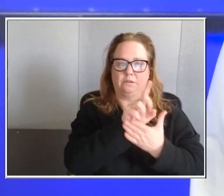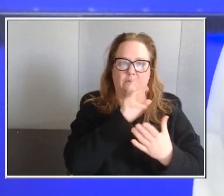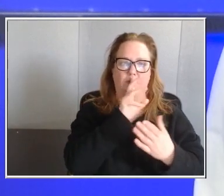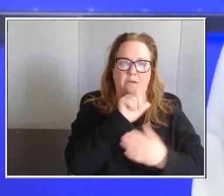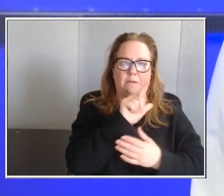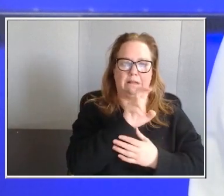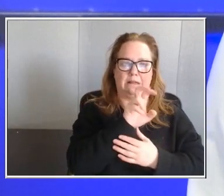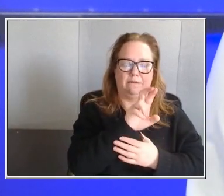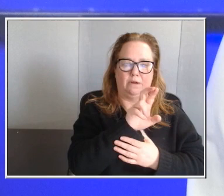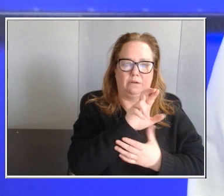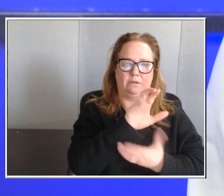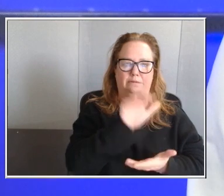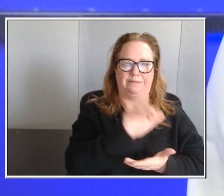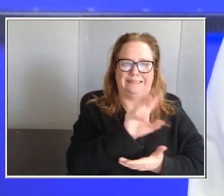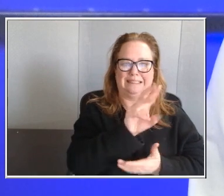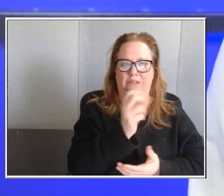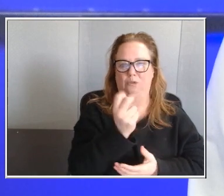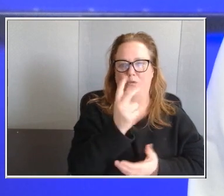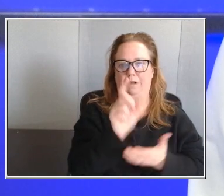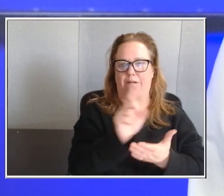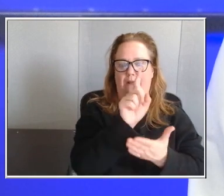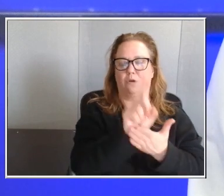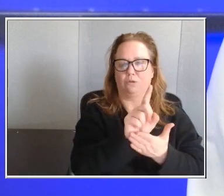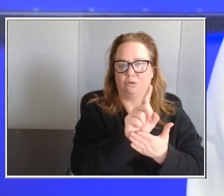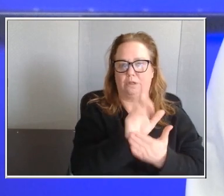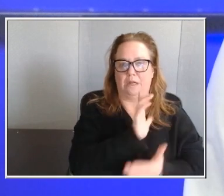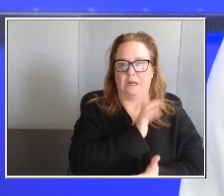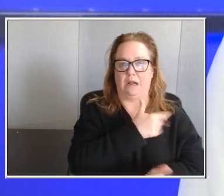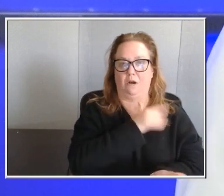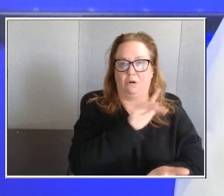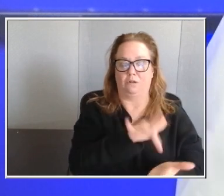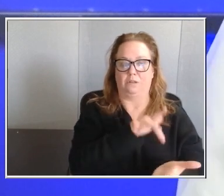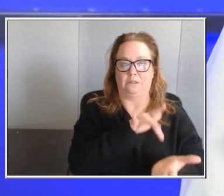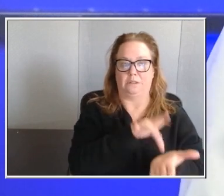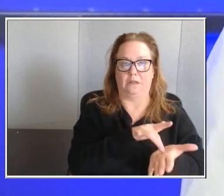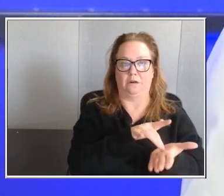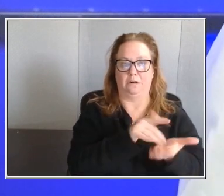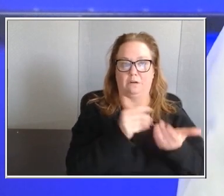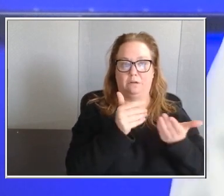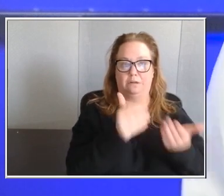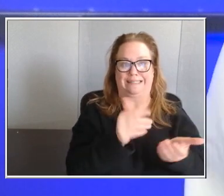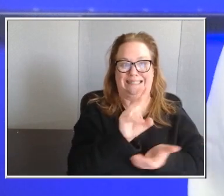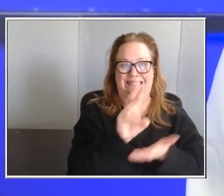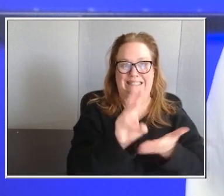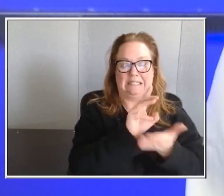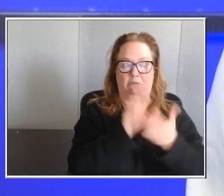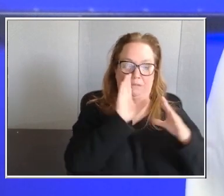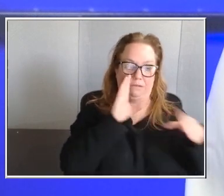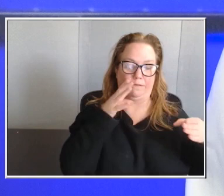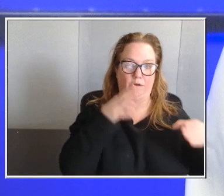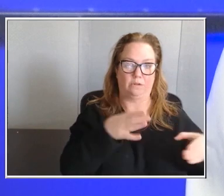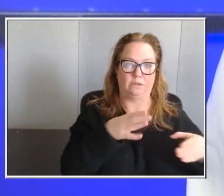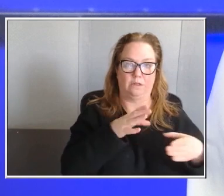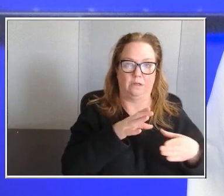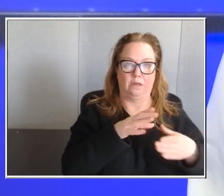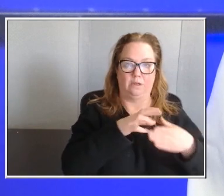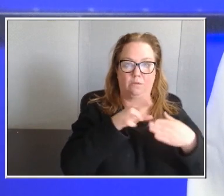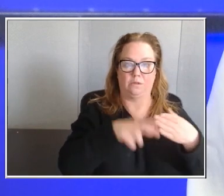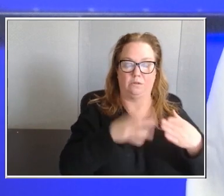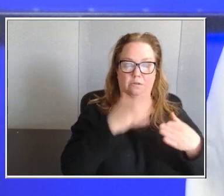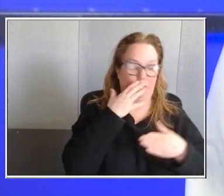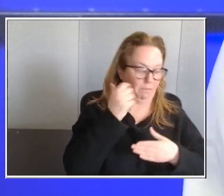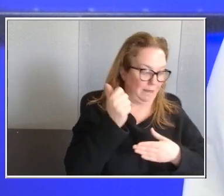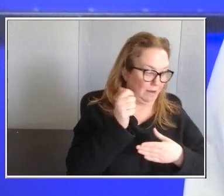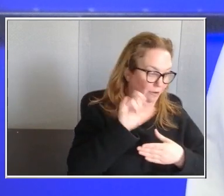livers, it's usually 6 to 12 hours. I know that our center really pushes to get livers in within 6 hours. We feel like the outcomes are much better that